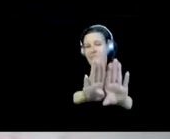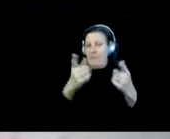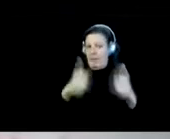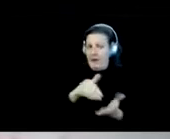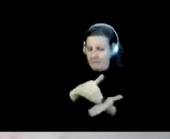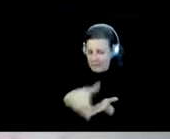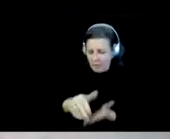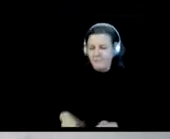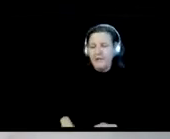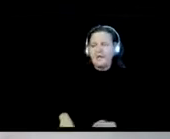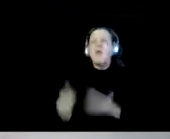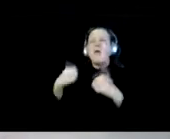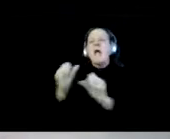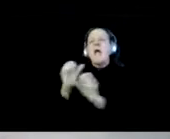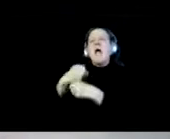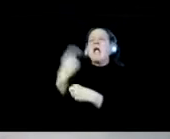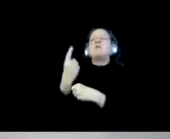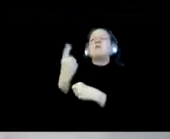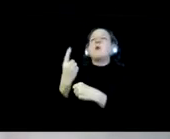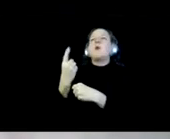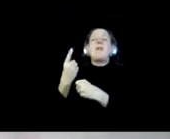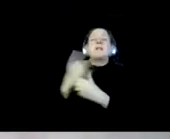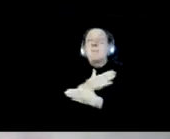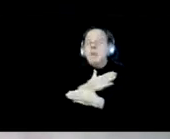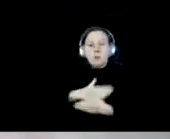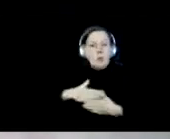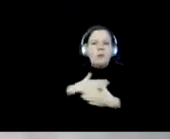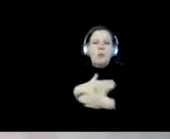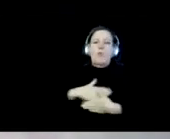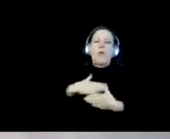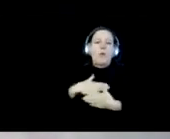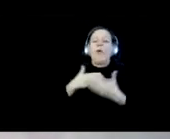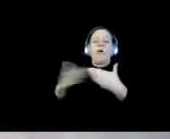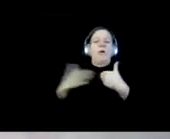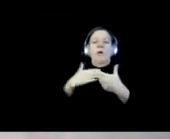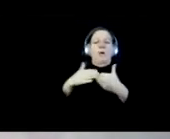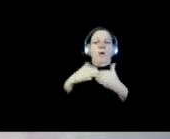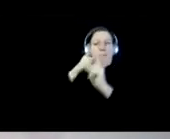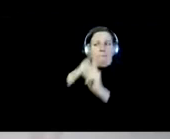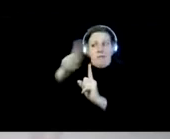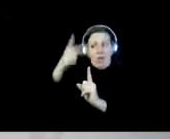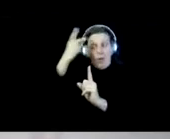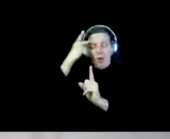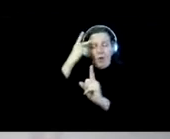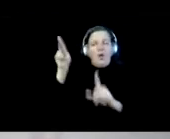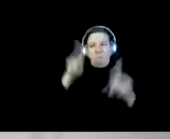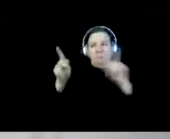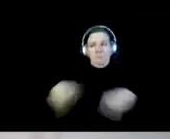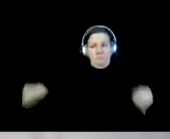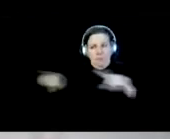could sort of transcend whatever specific politics I was talking about, but that also sort of contained the stakes of